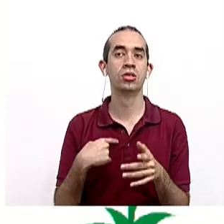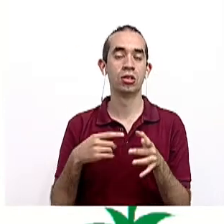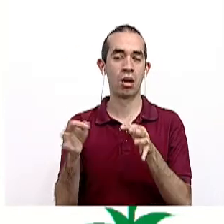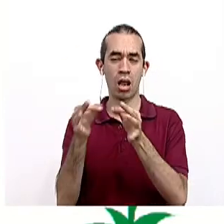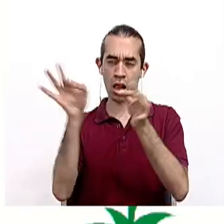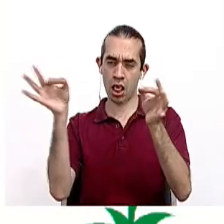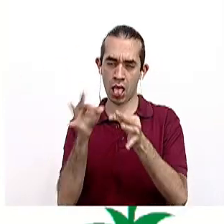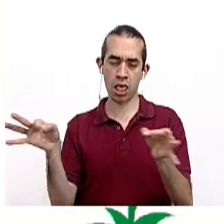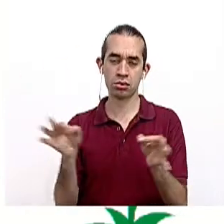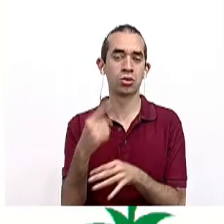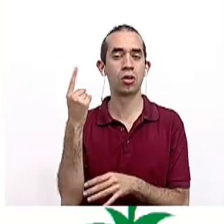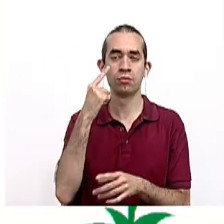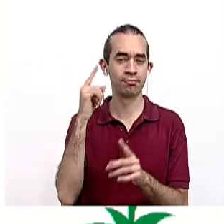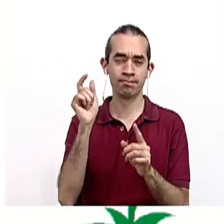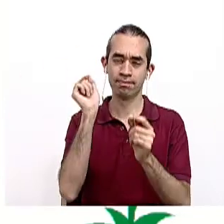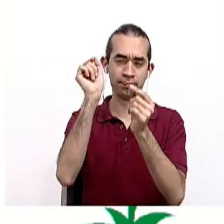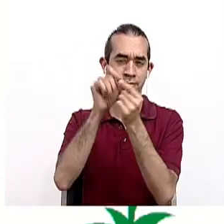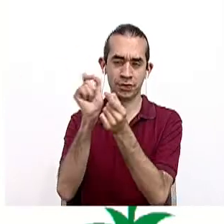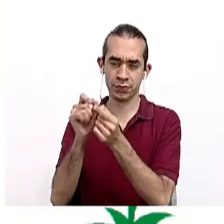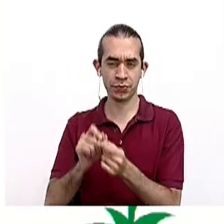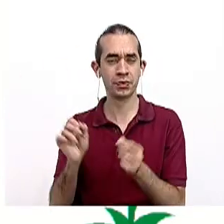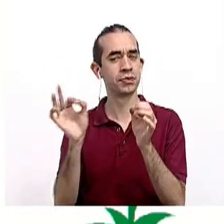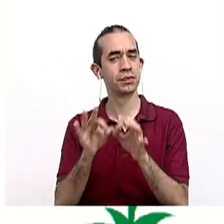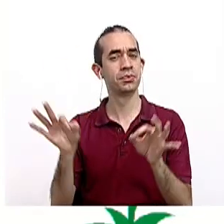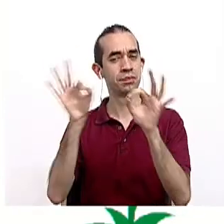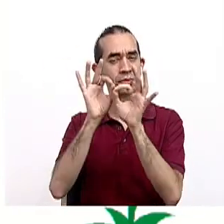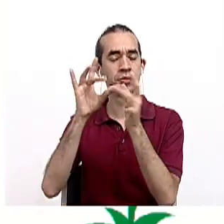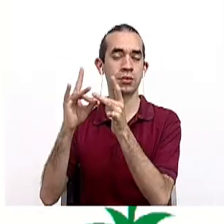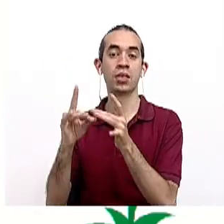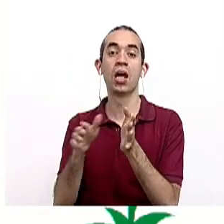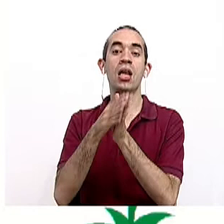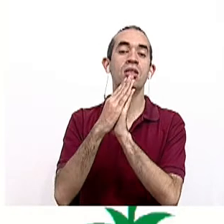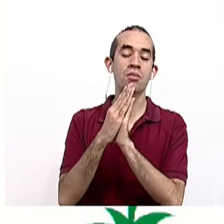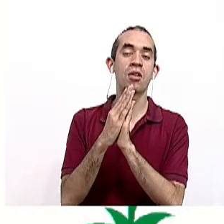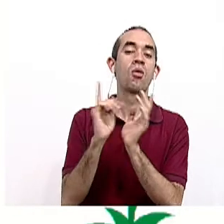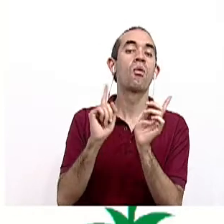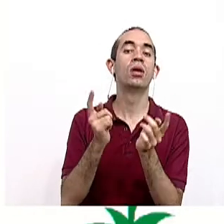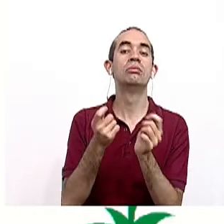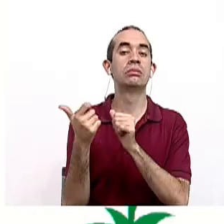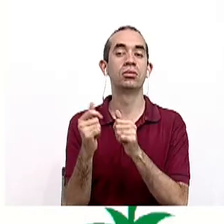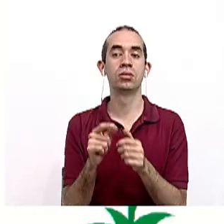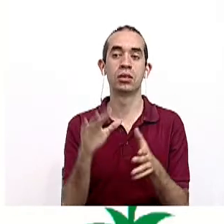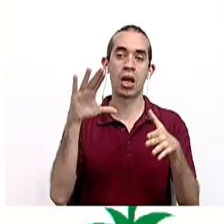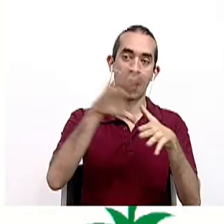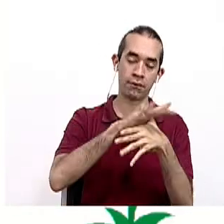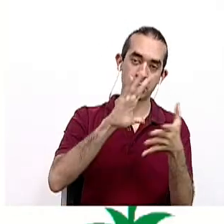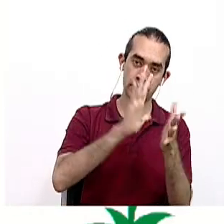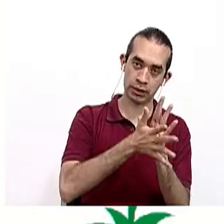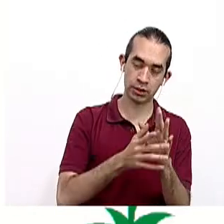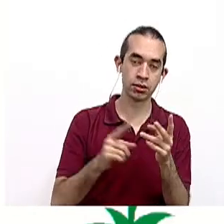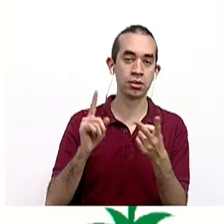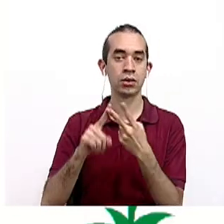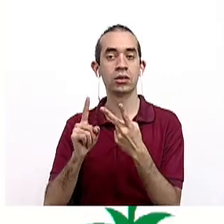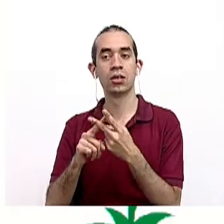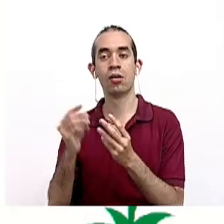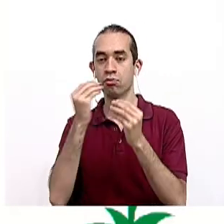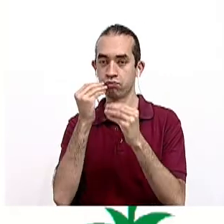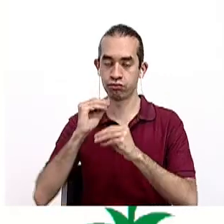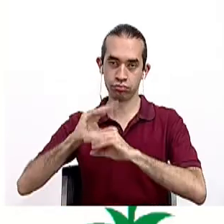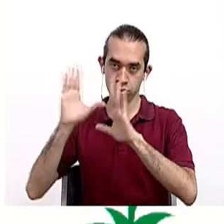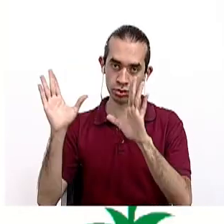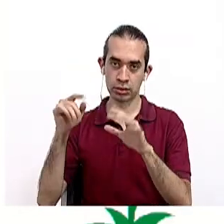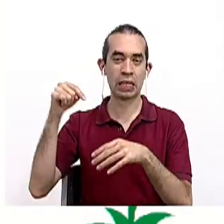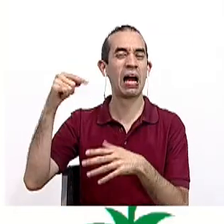but you can just look at the main points. So the sandwich that we should avoid is ham and cheese, and also the breakfast sandwich,